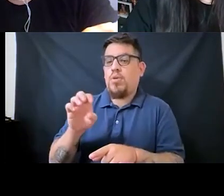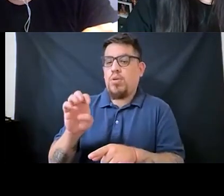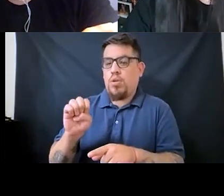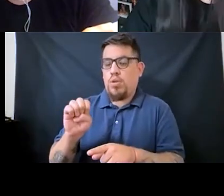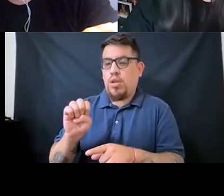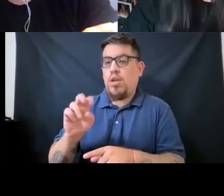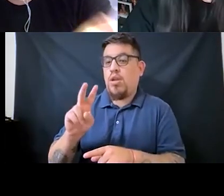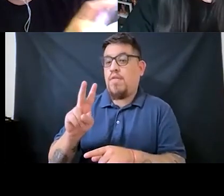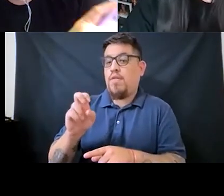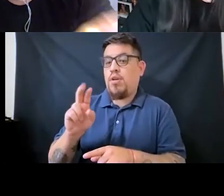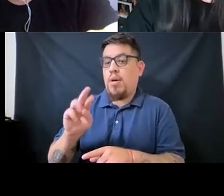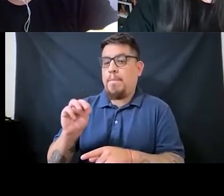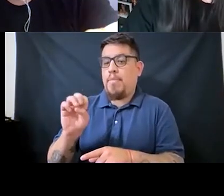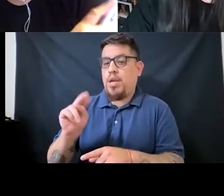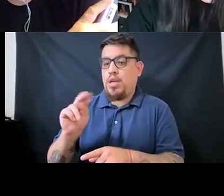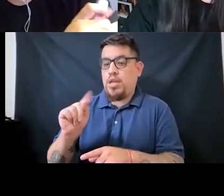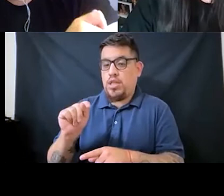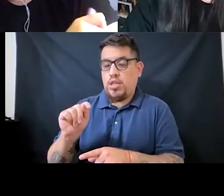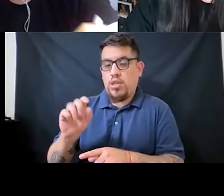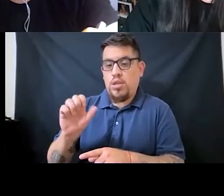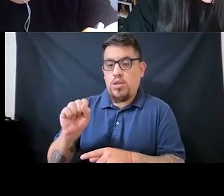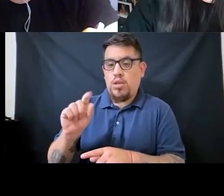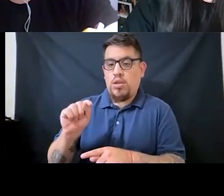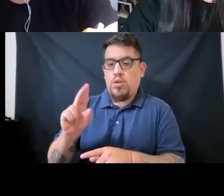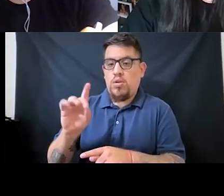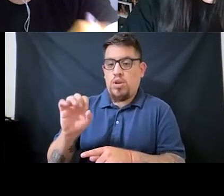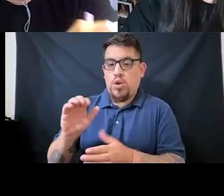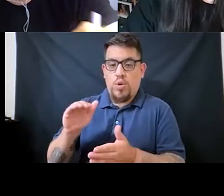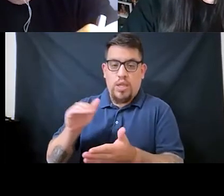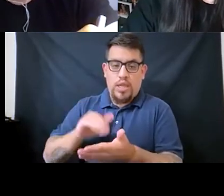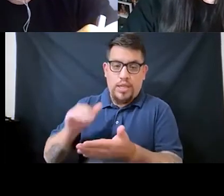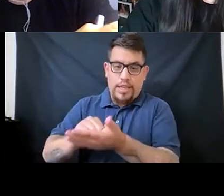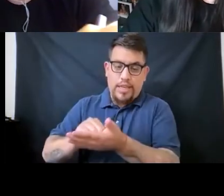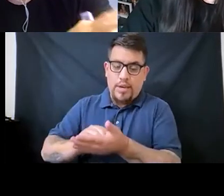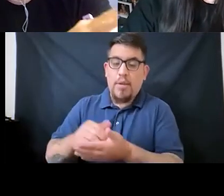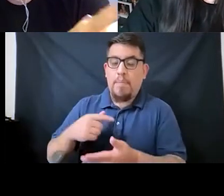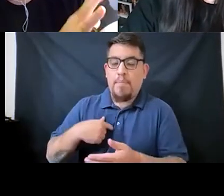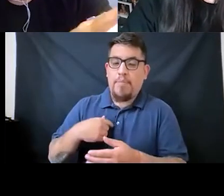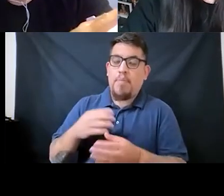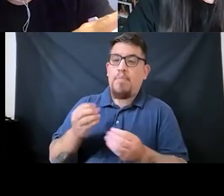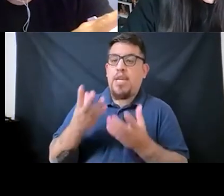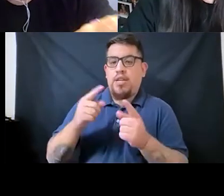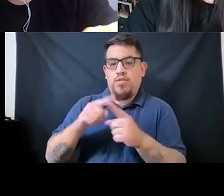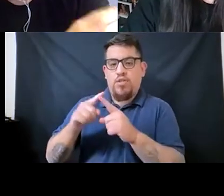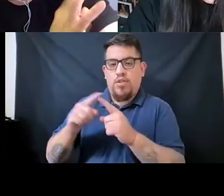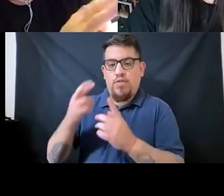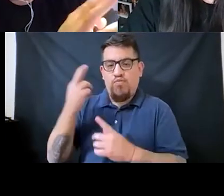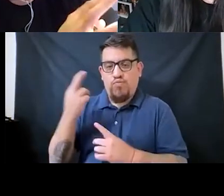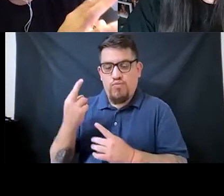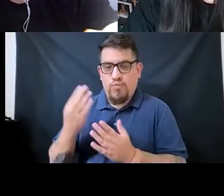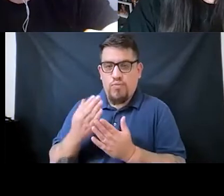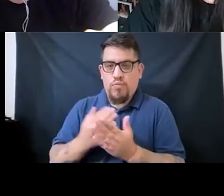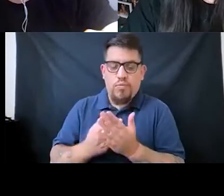Center, which was my very first residency, for many reasons. I mean, there's a great sense of community there and you get your